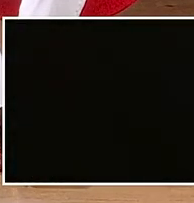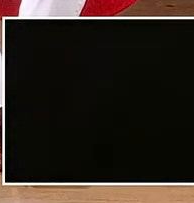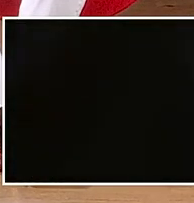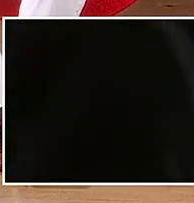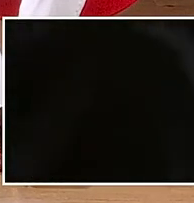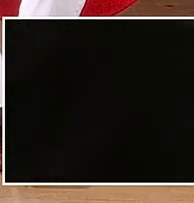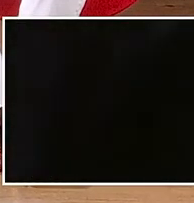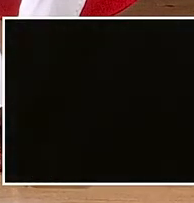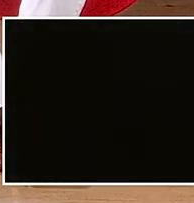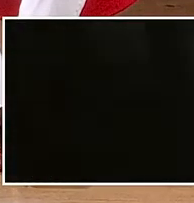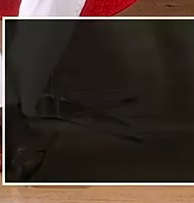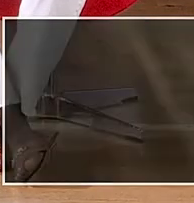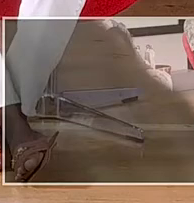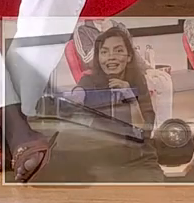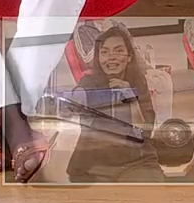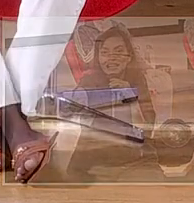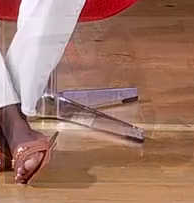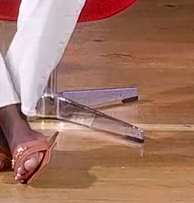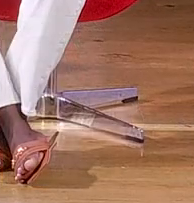Jangan ditutupin,